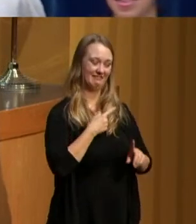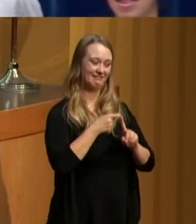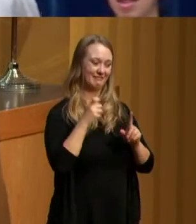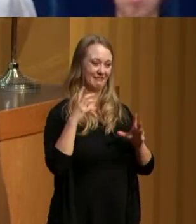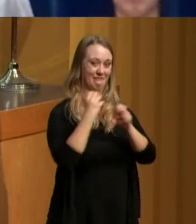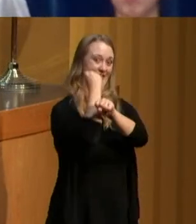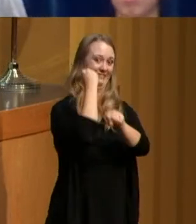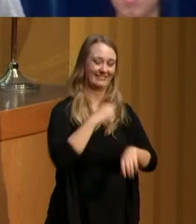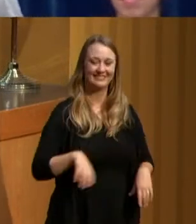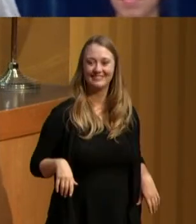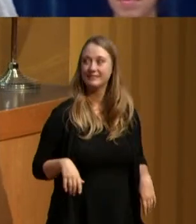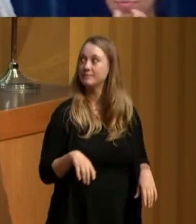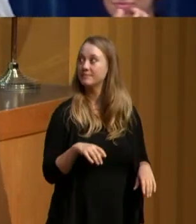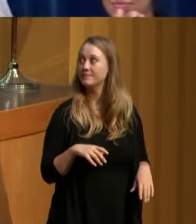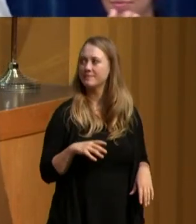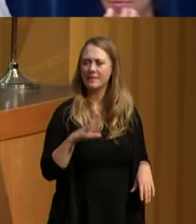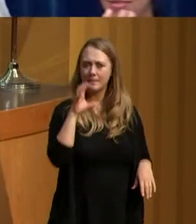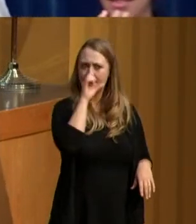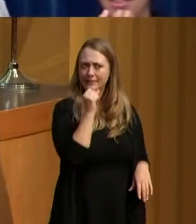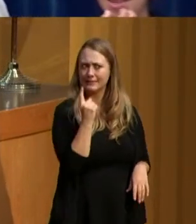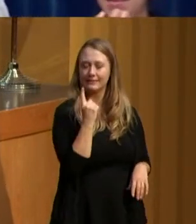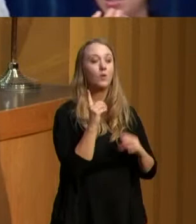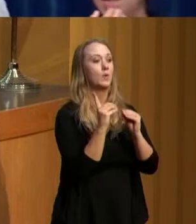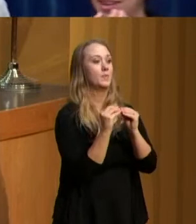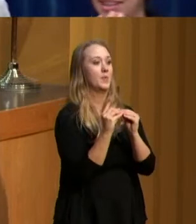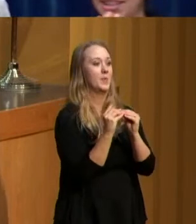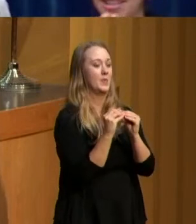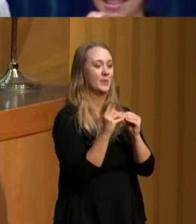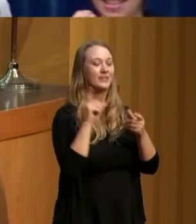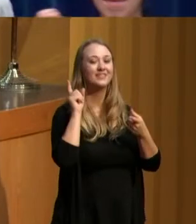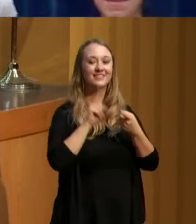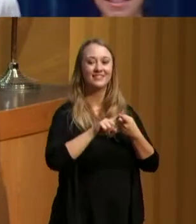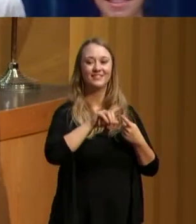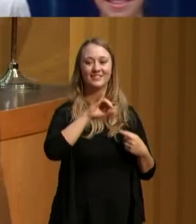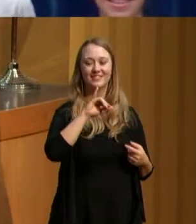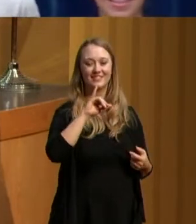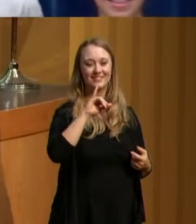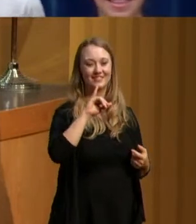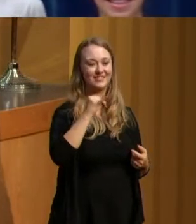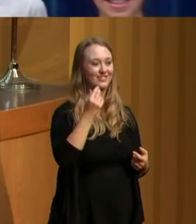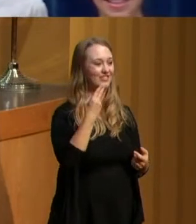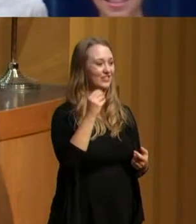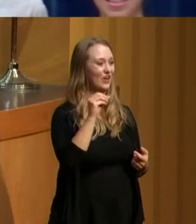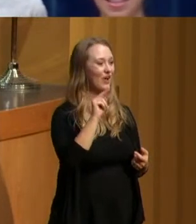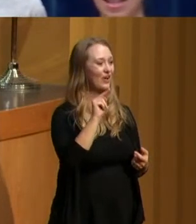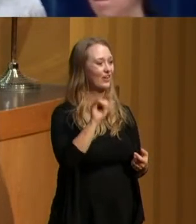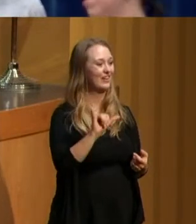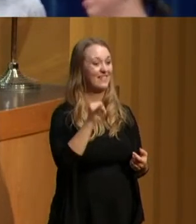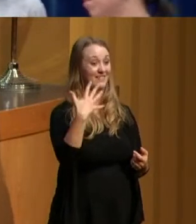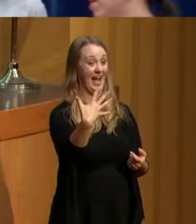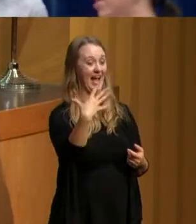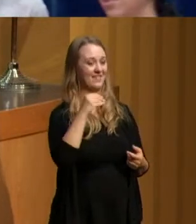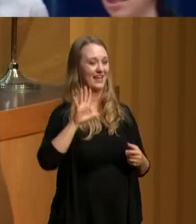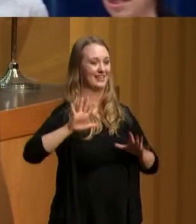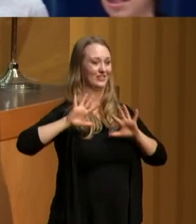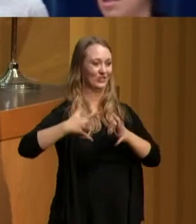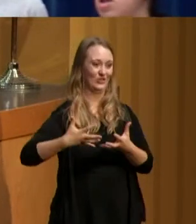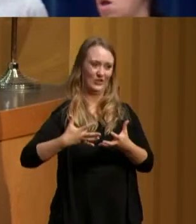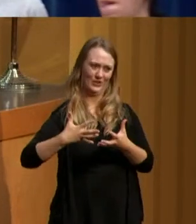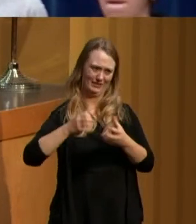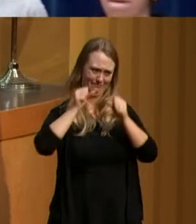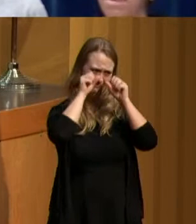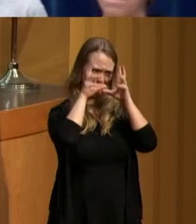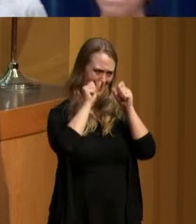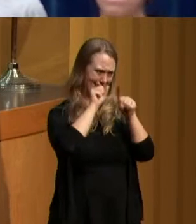miss anyone. Oh, yes, one more. To Johnny Five and his crew. What an amazing job they've done putting